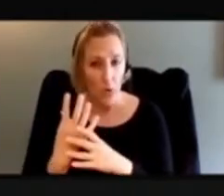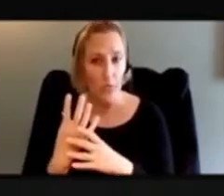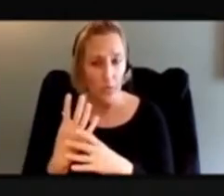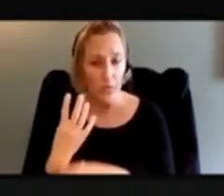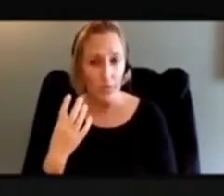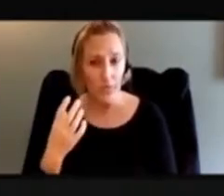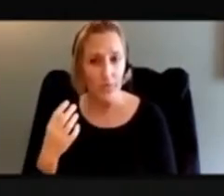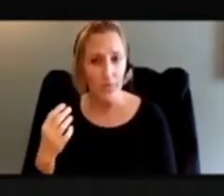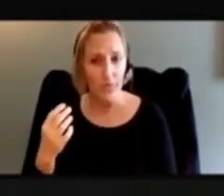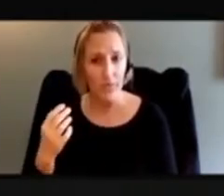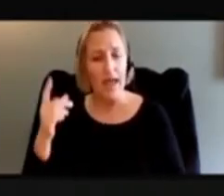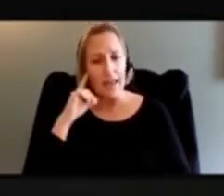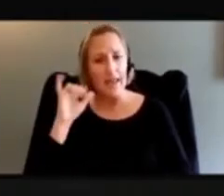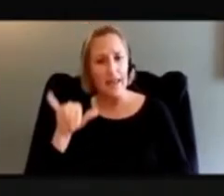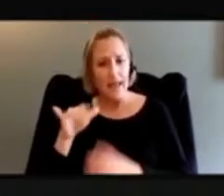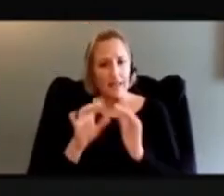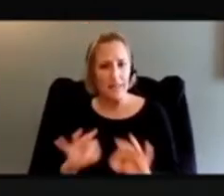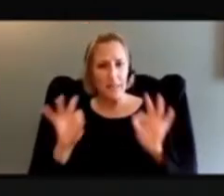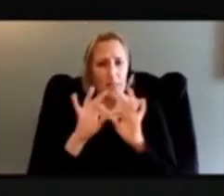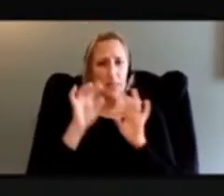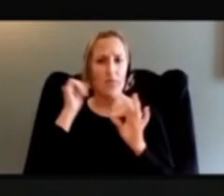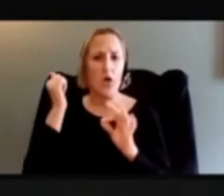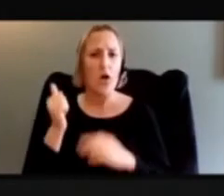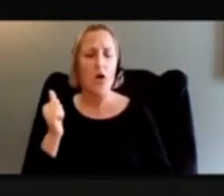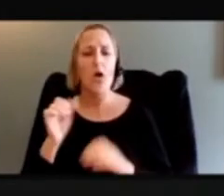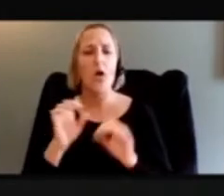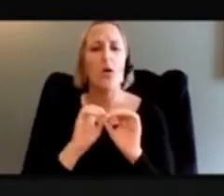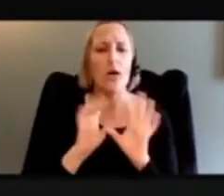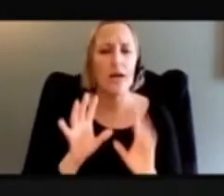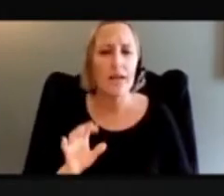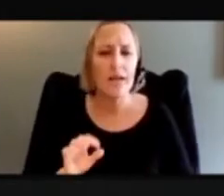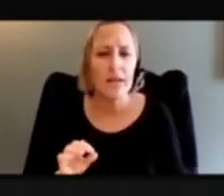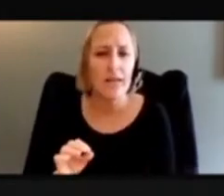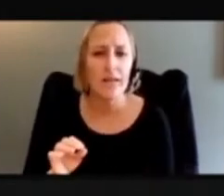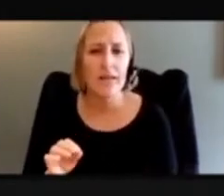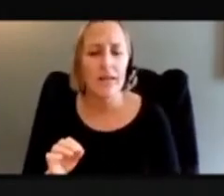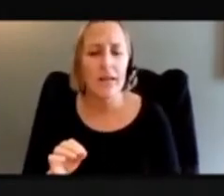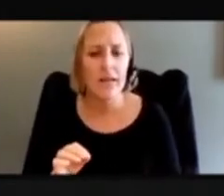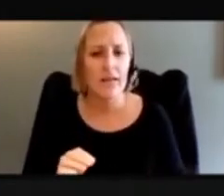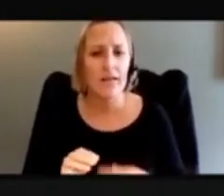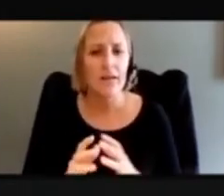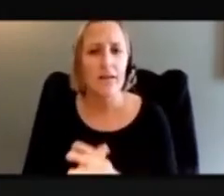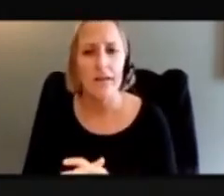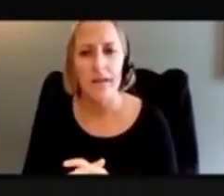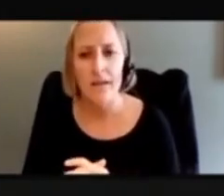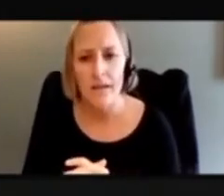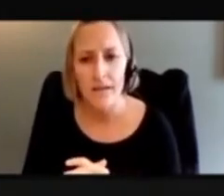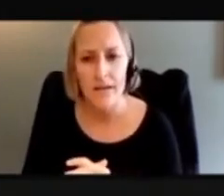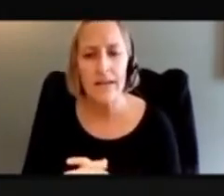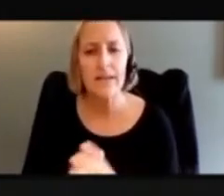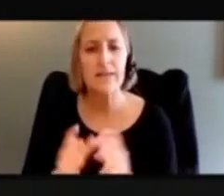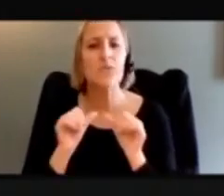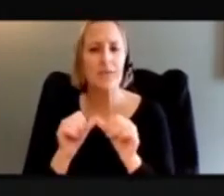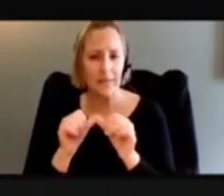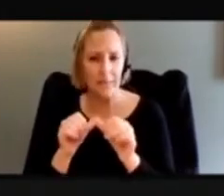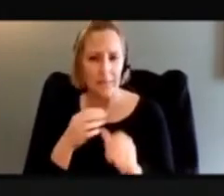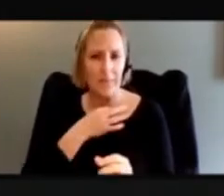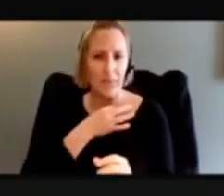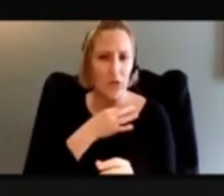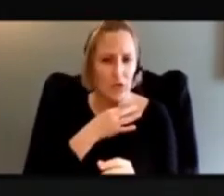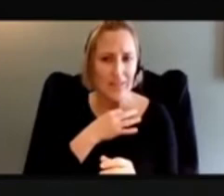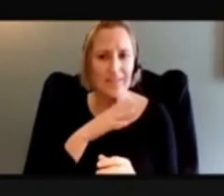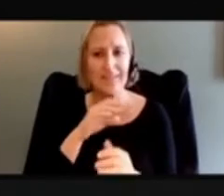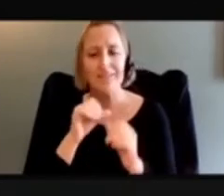that's something important for all of us, and that clarity, to keep in mind, curiosity and growth is what she had